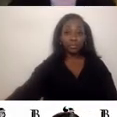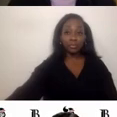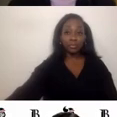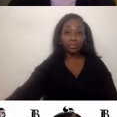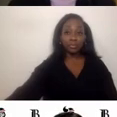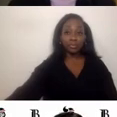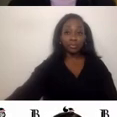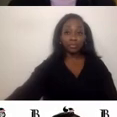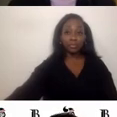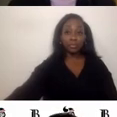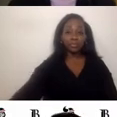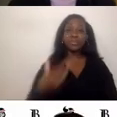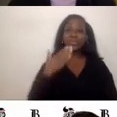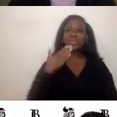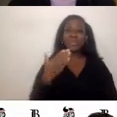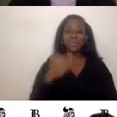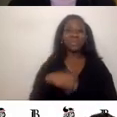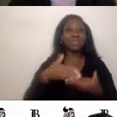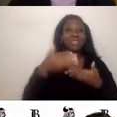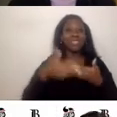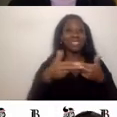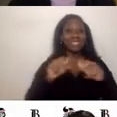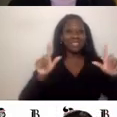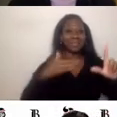Thank you. Next slide, please.